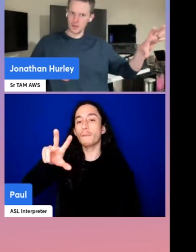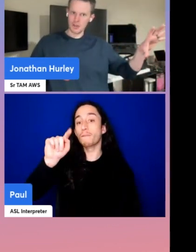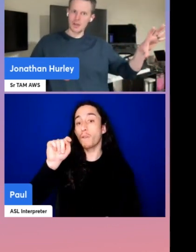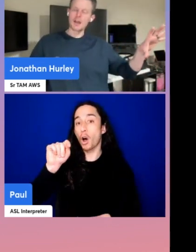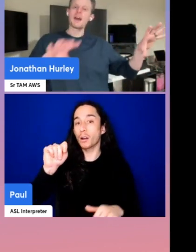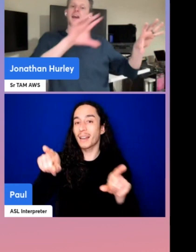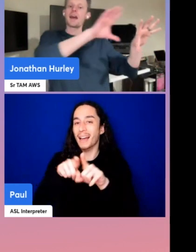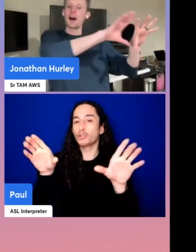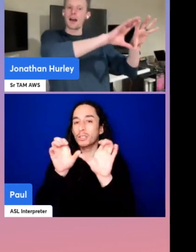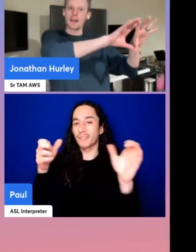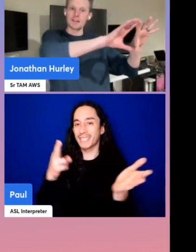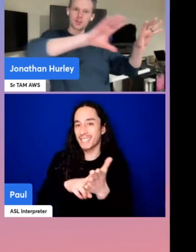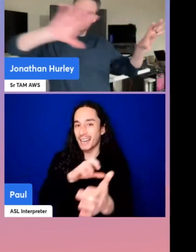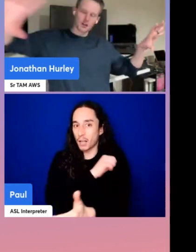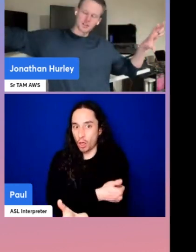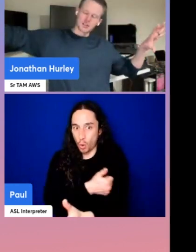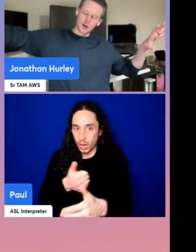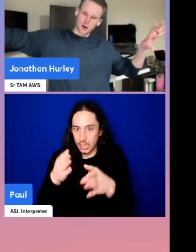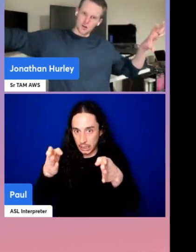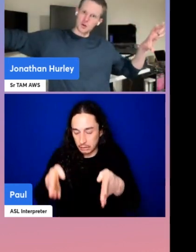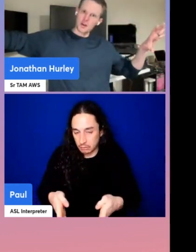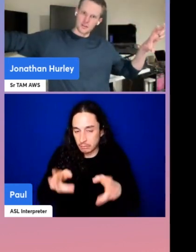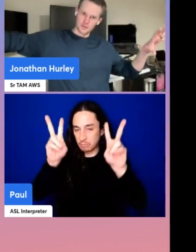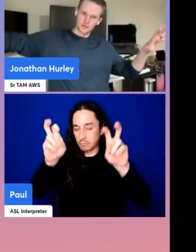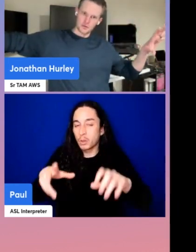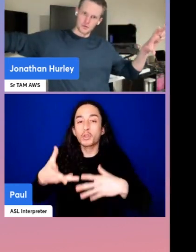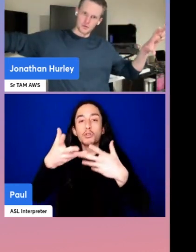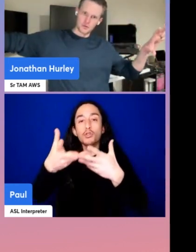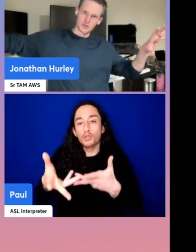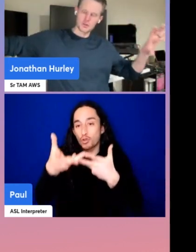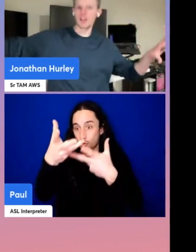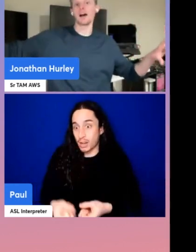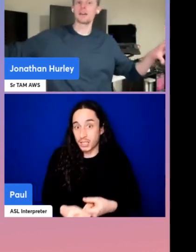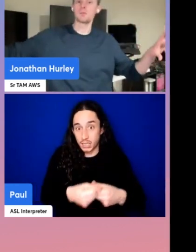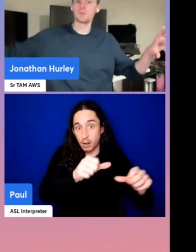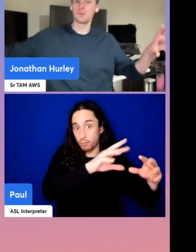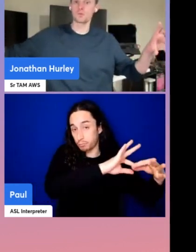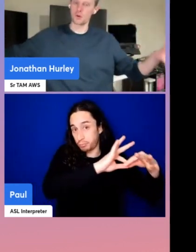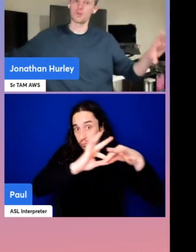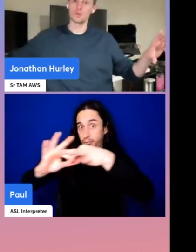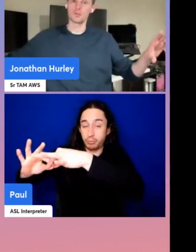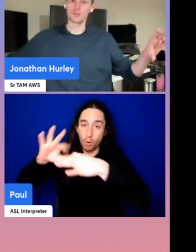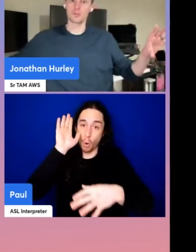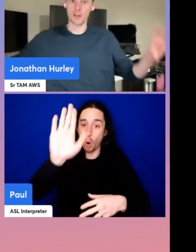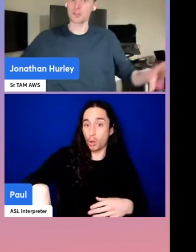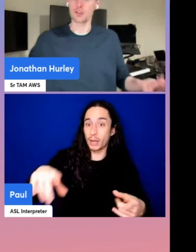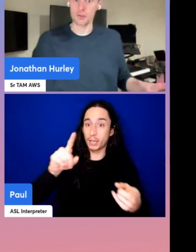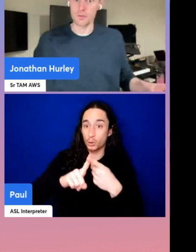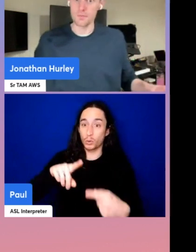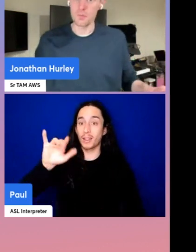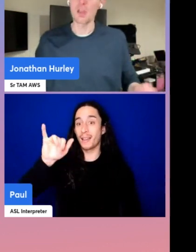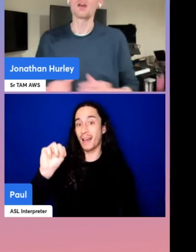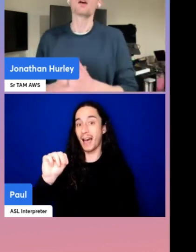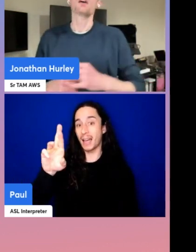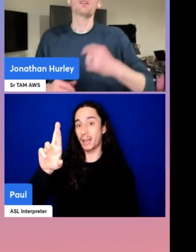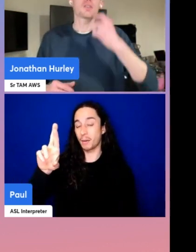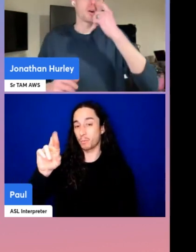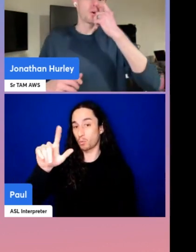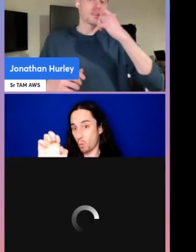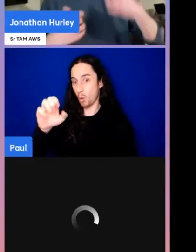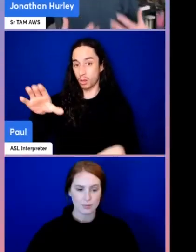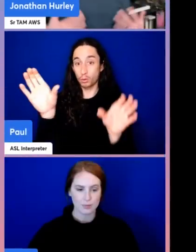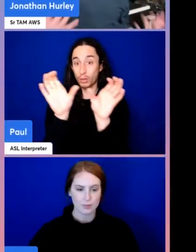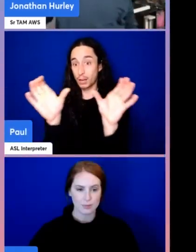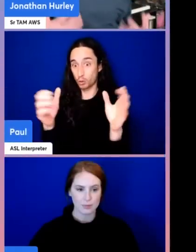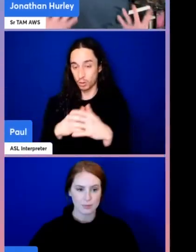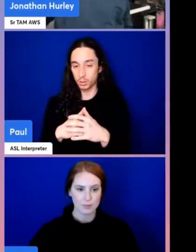signing authority, is trusted all the way through to the IAM role credentials.